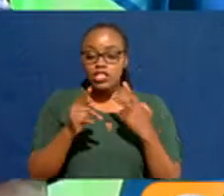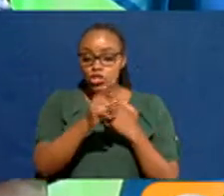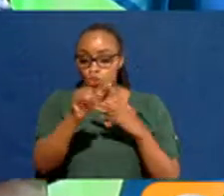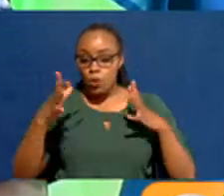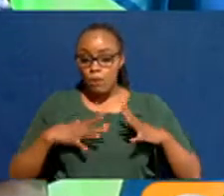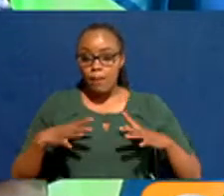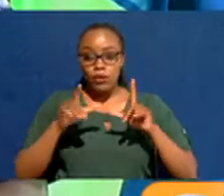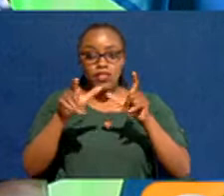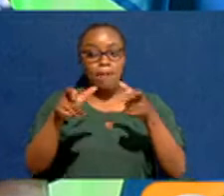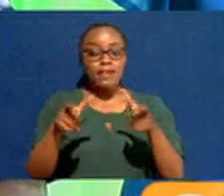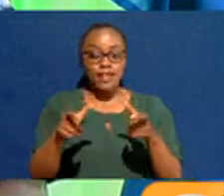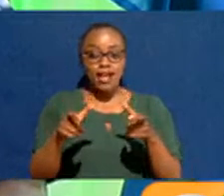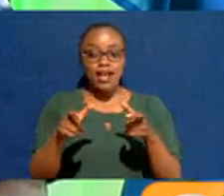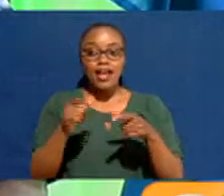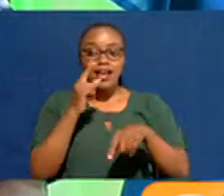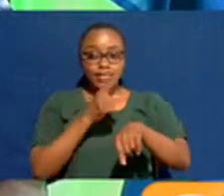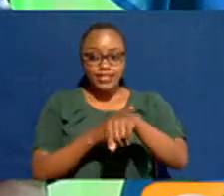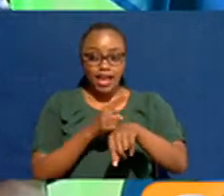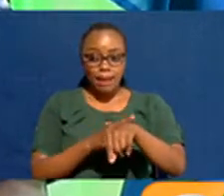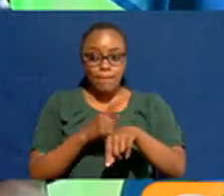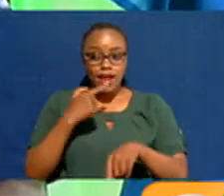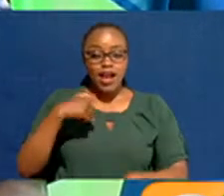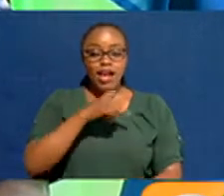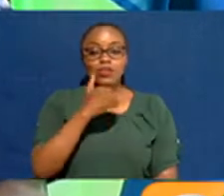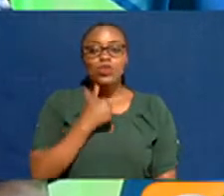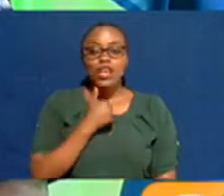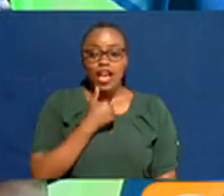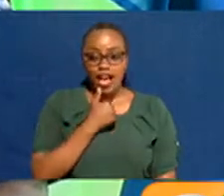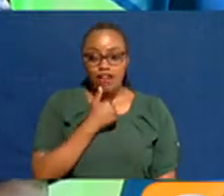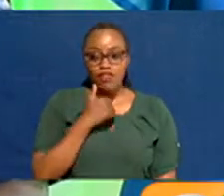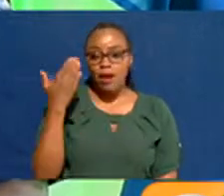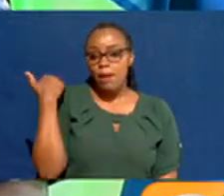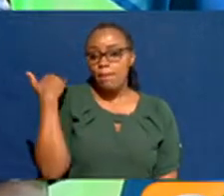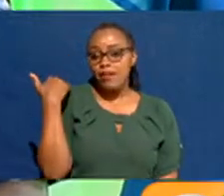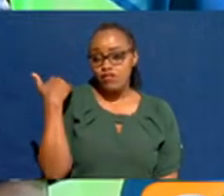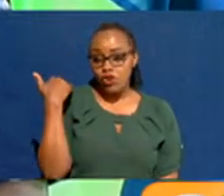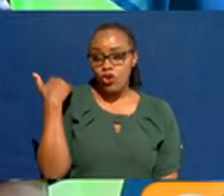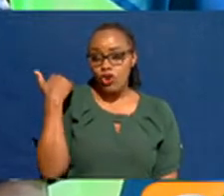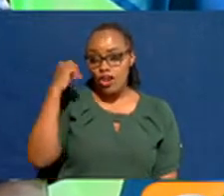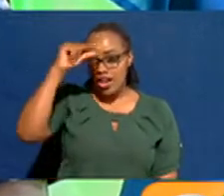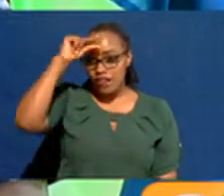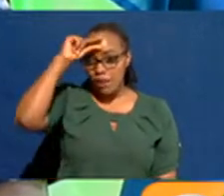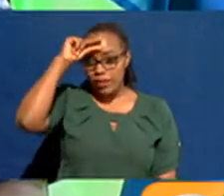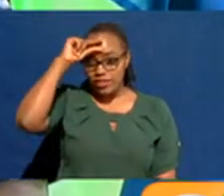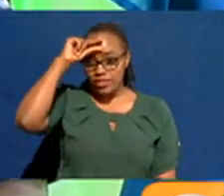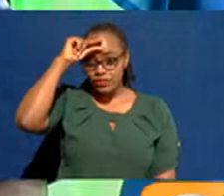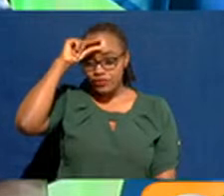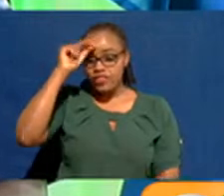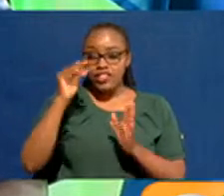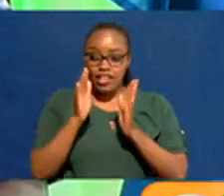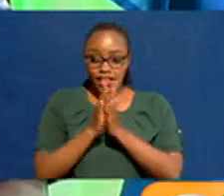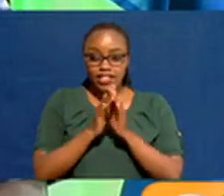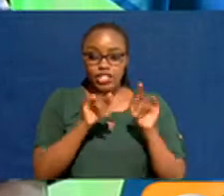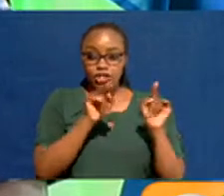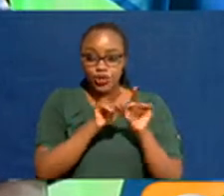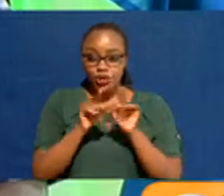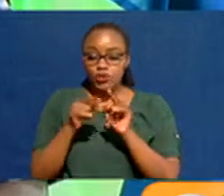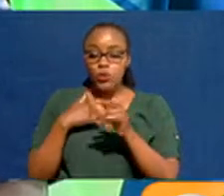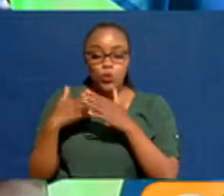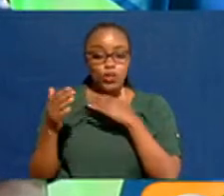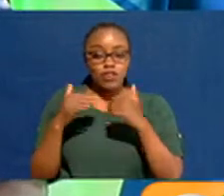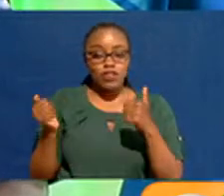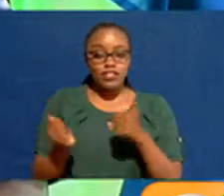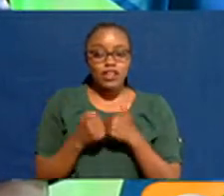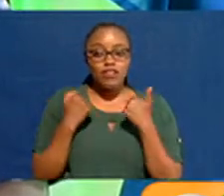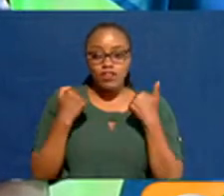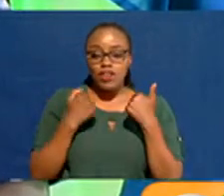media. When we had the previous administration and prices of food were high, you